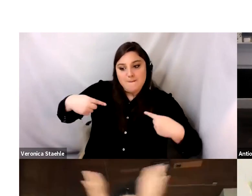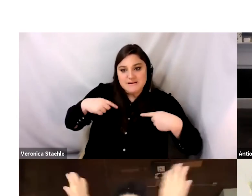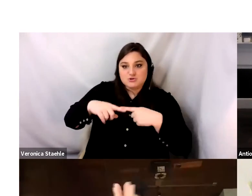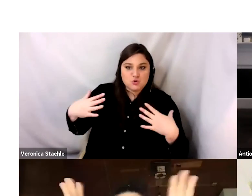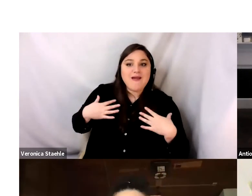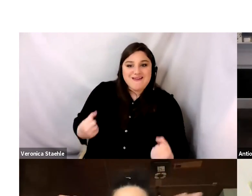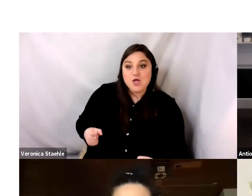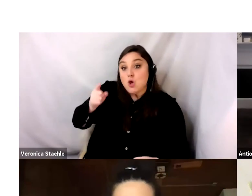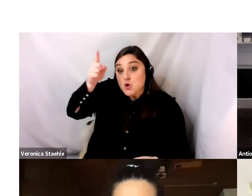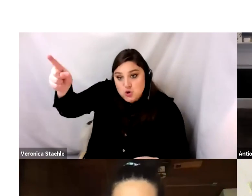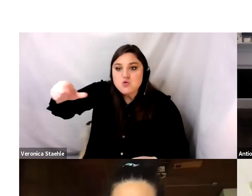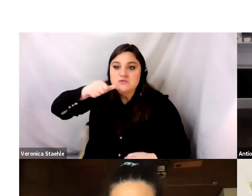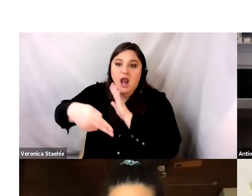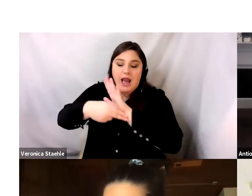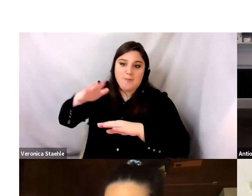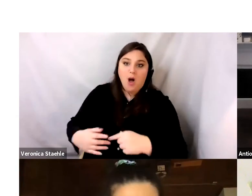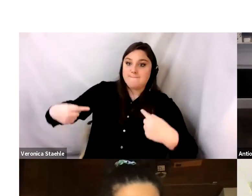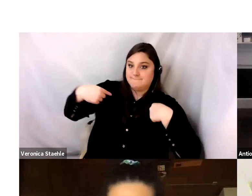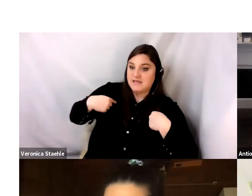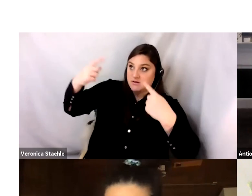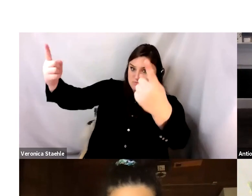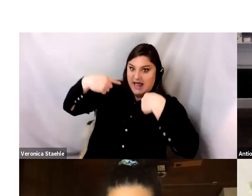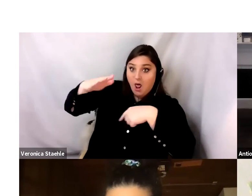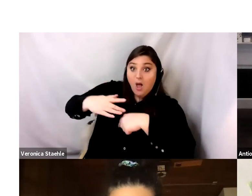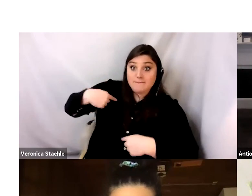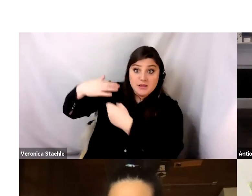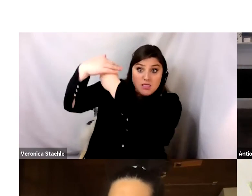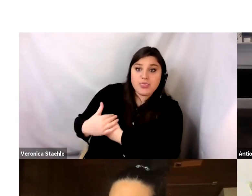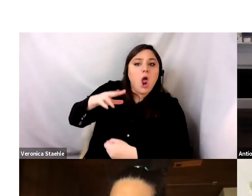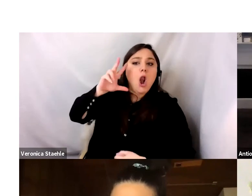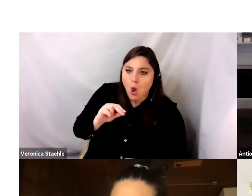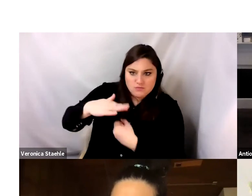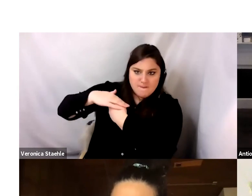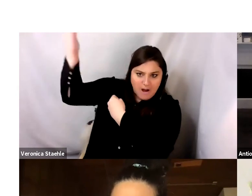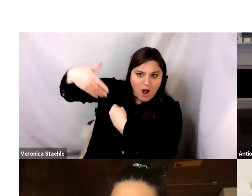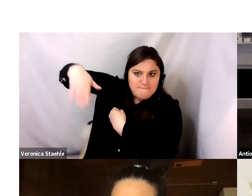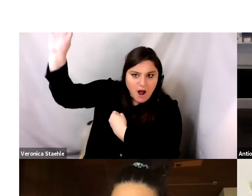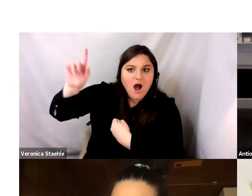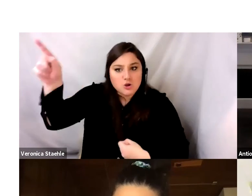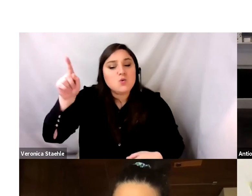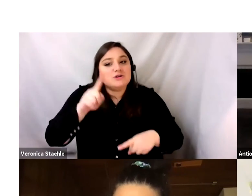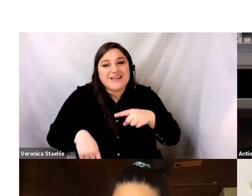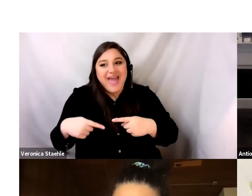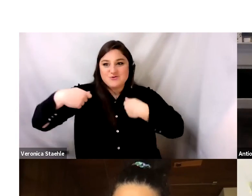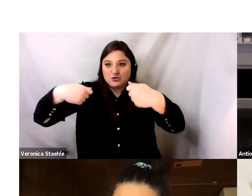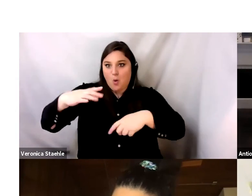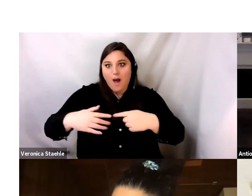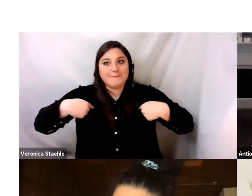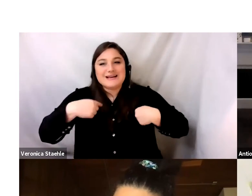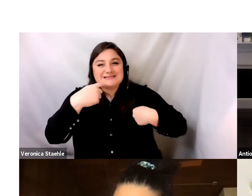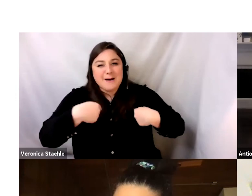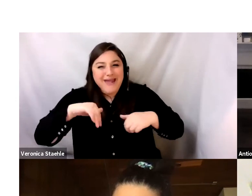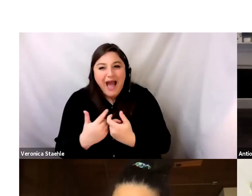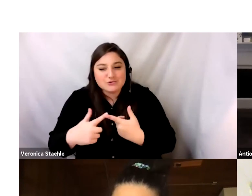I have literally pushed back on people when they have said to me, you should have, you don't really uphold self-care. I've been in trauma